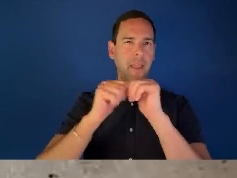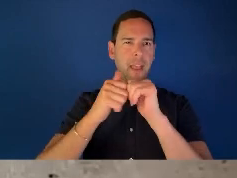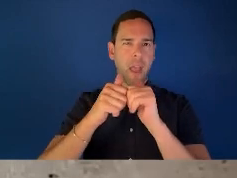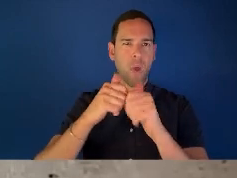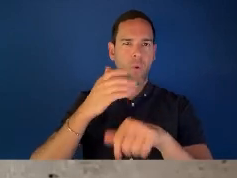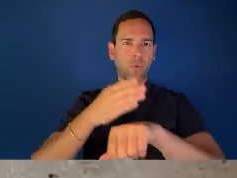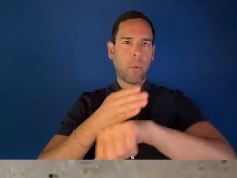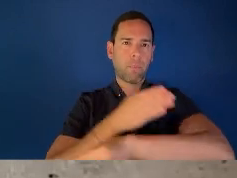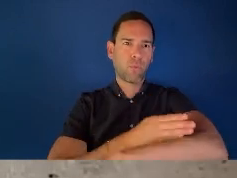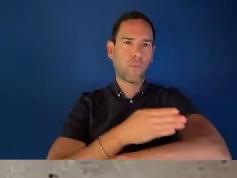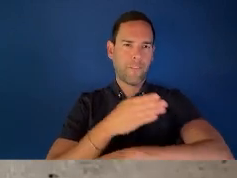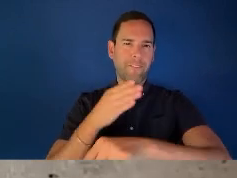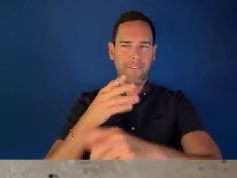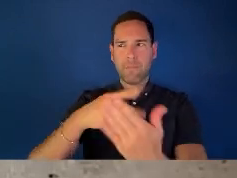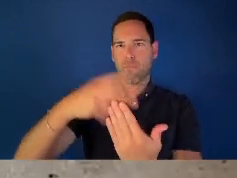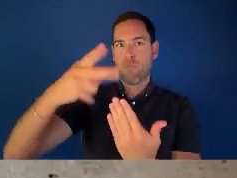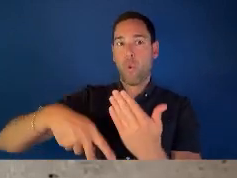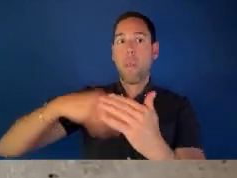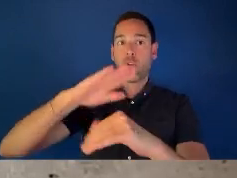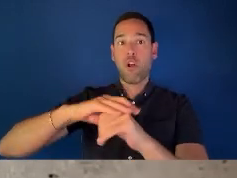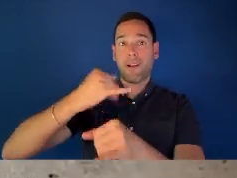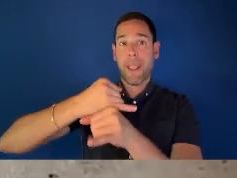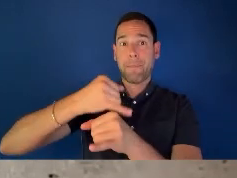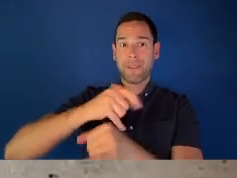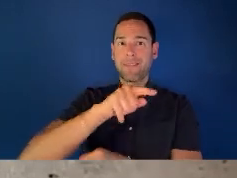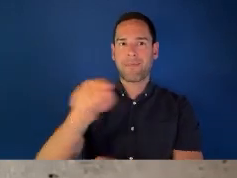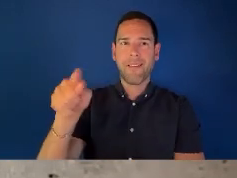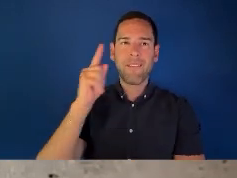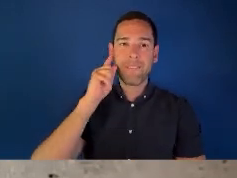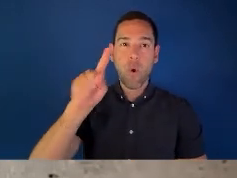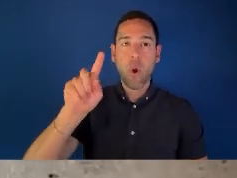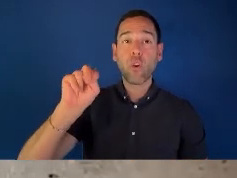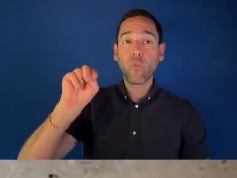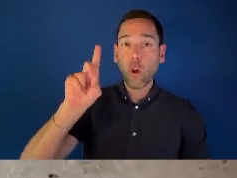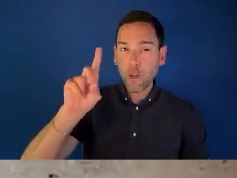it to, in terms of where the research will get